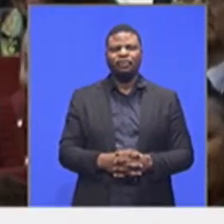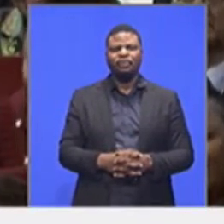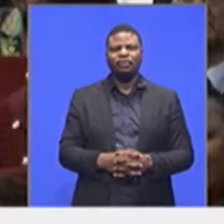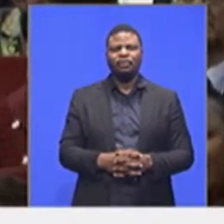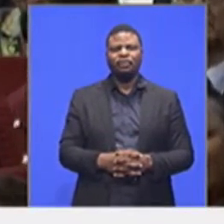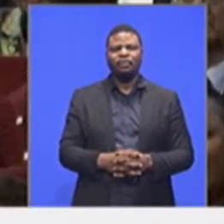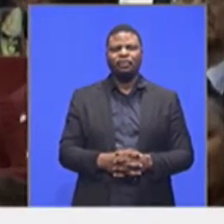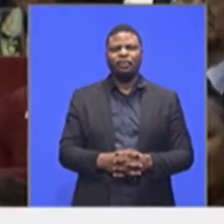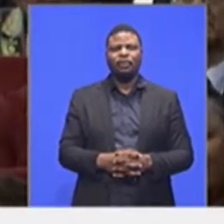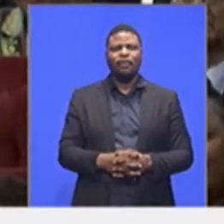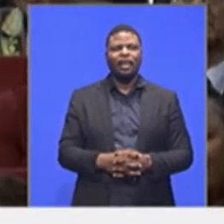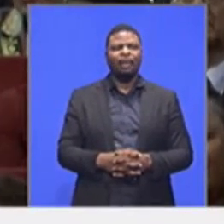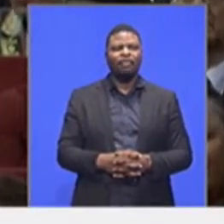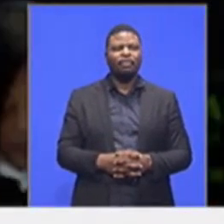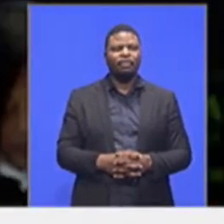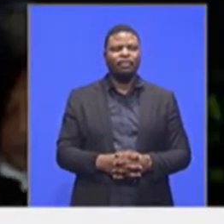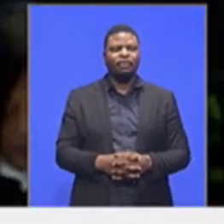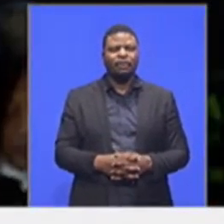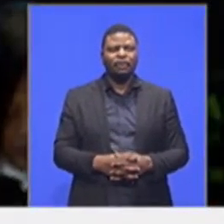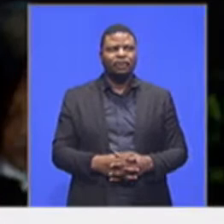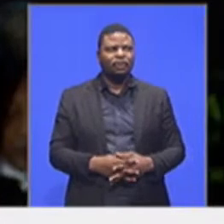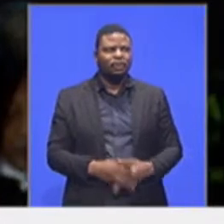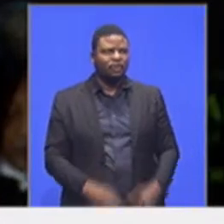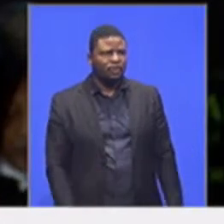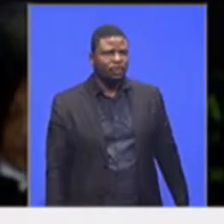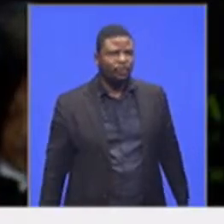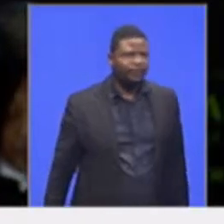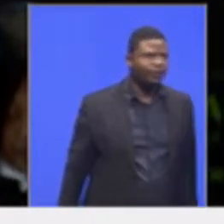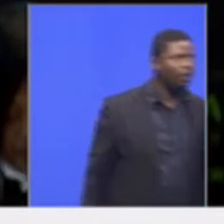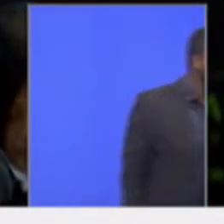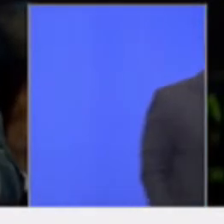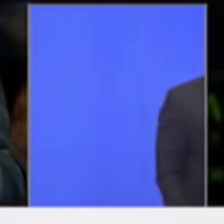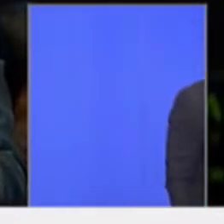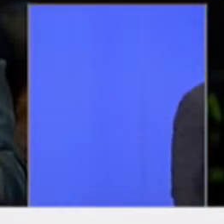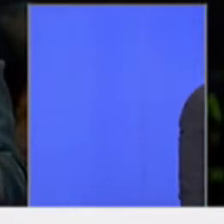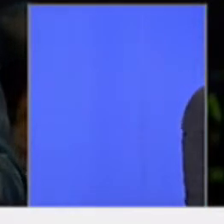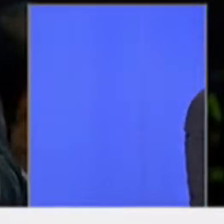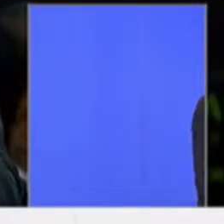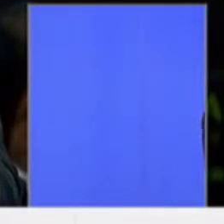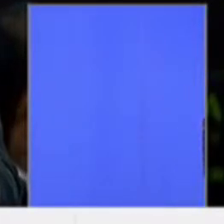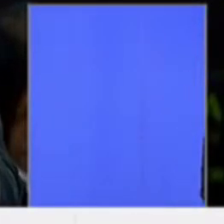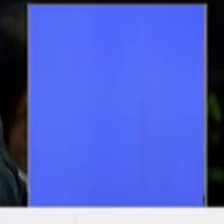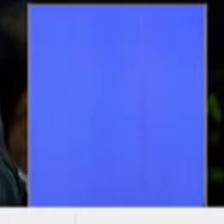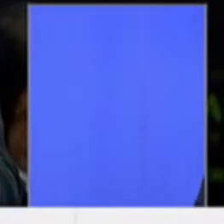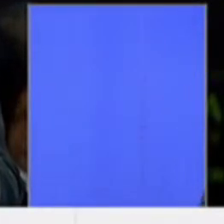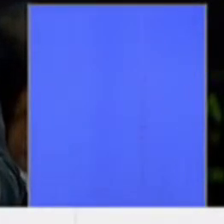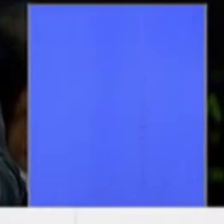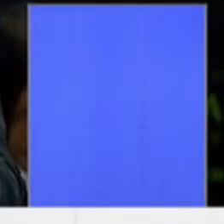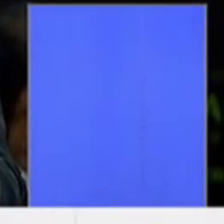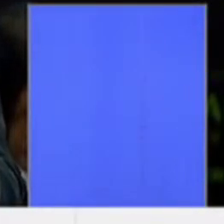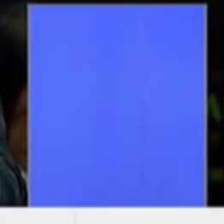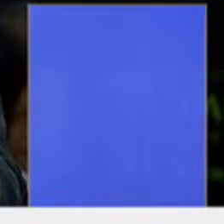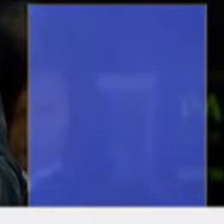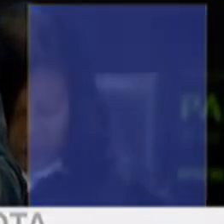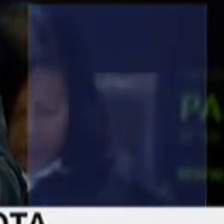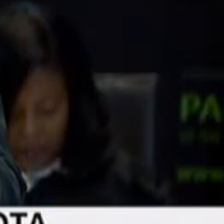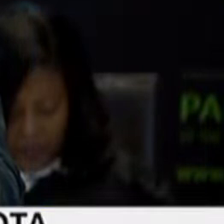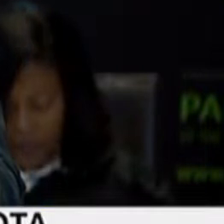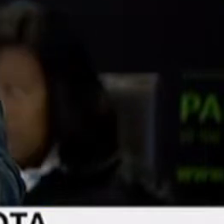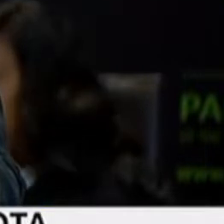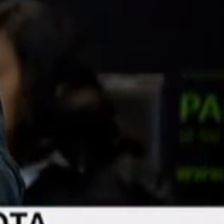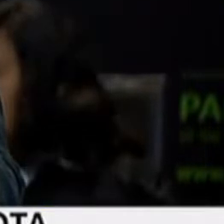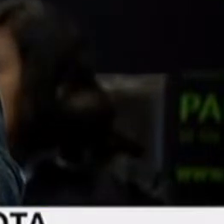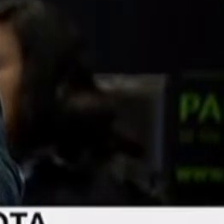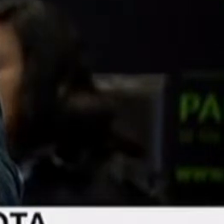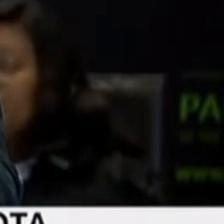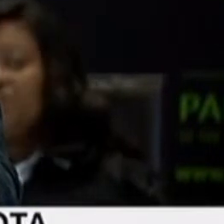To ease the impact on electricity crisis on food prices, the refund on the road accident fund levy for